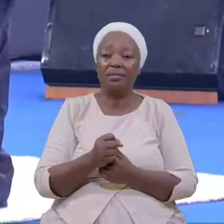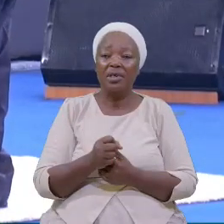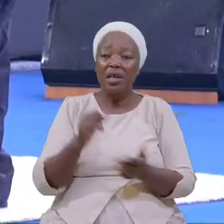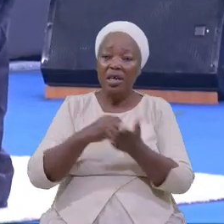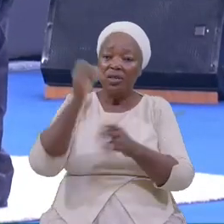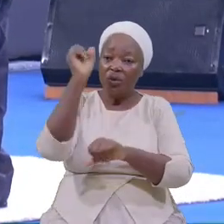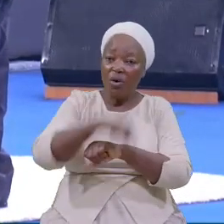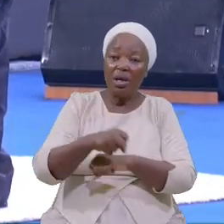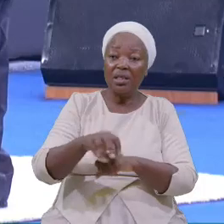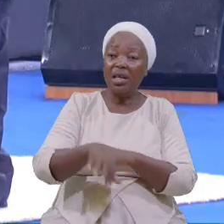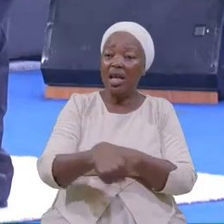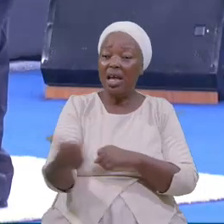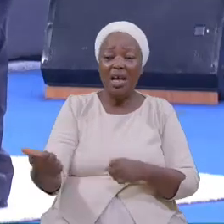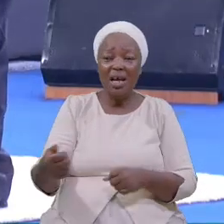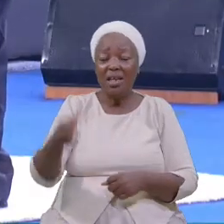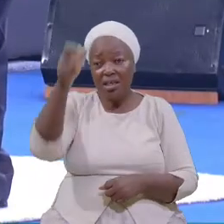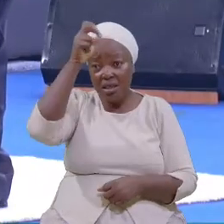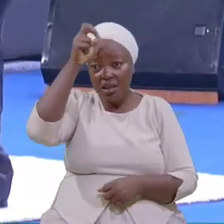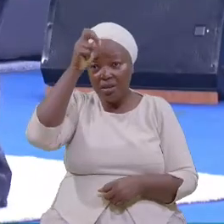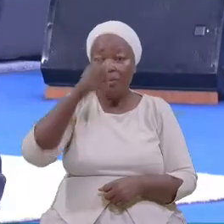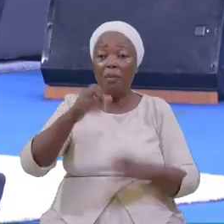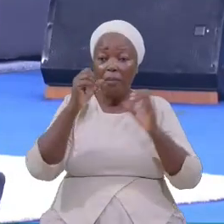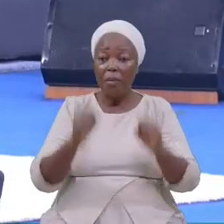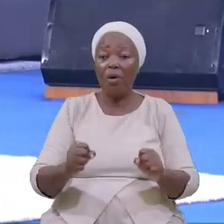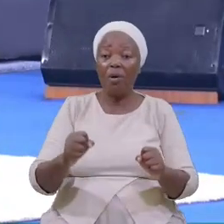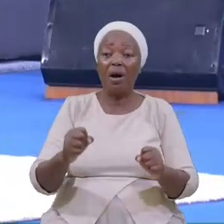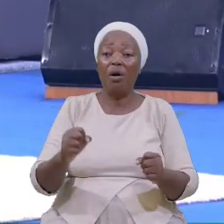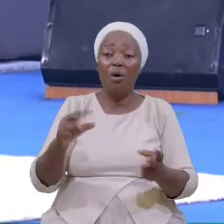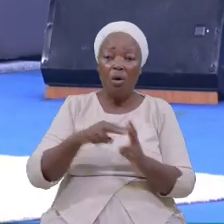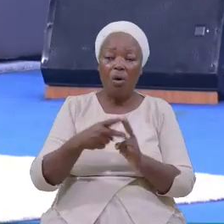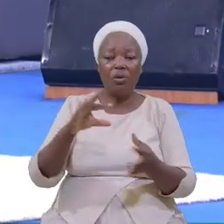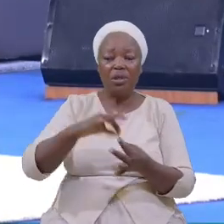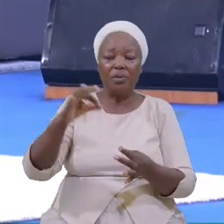Conquers any demonic power or spirit.